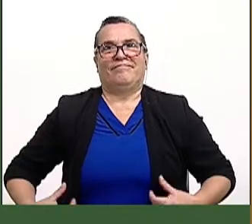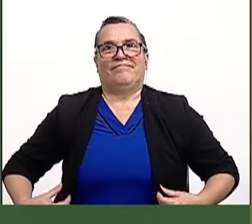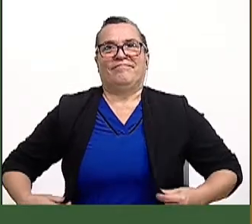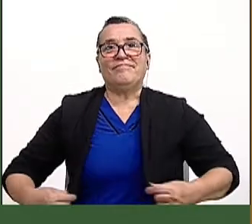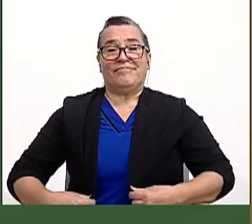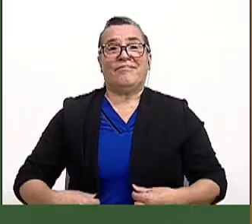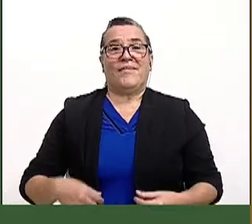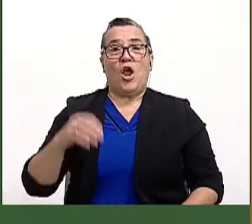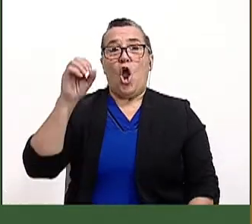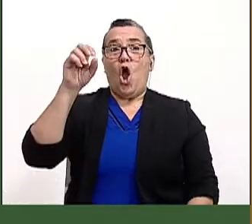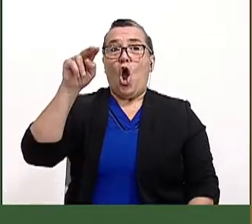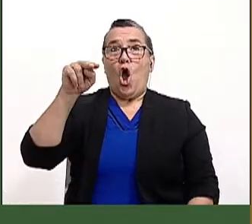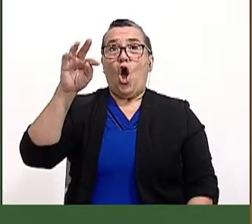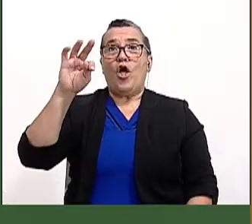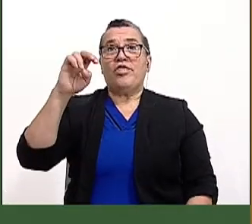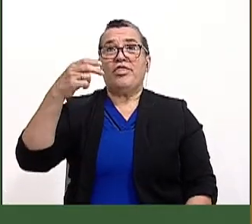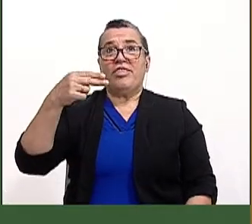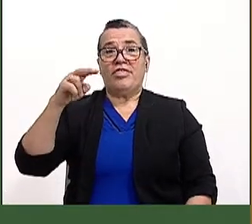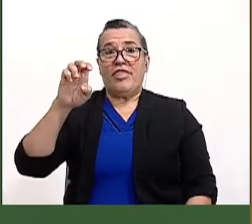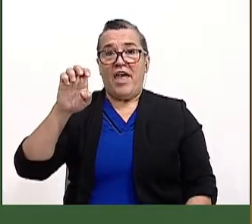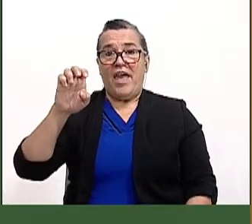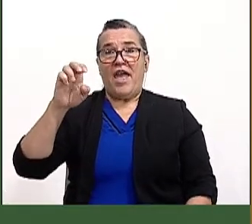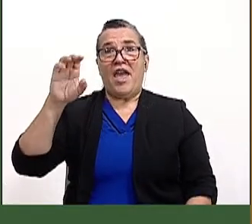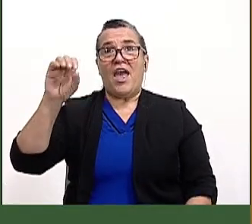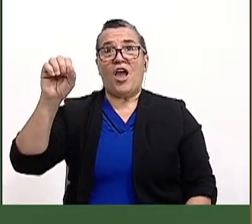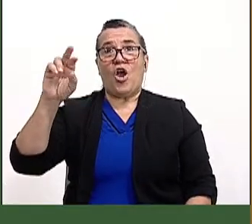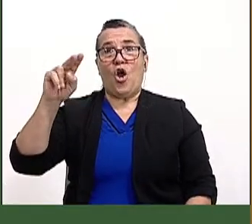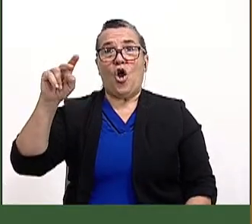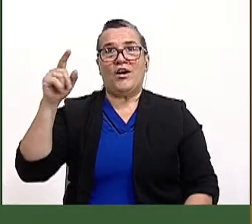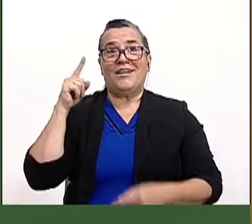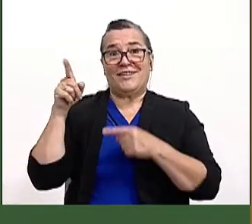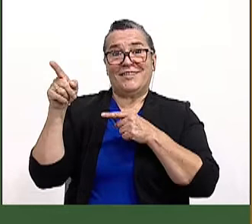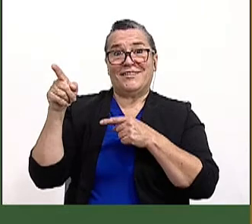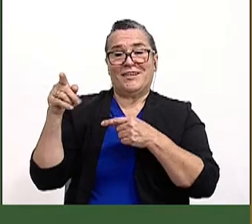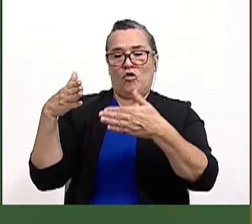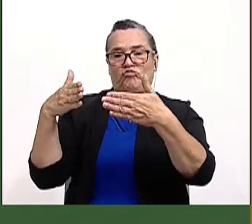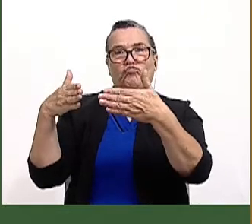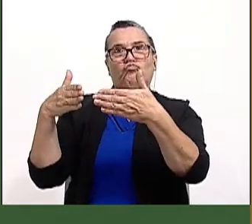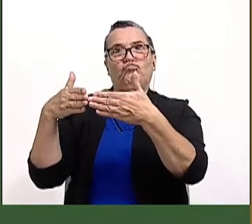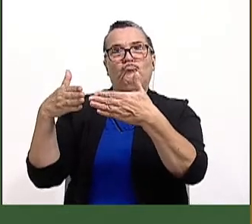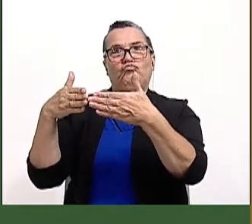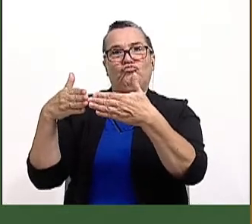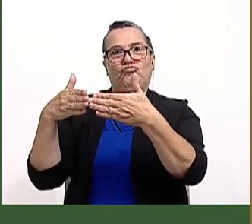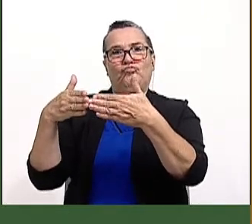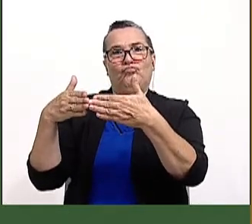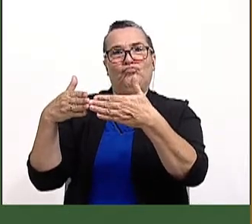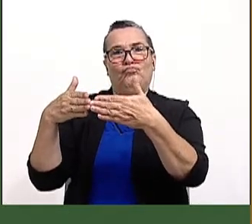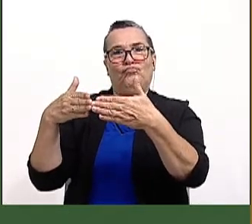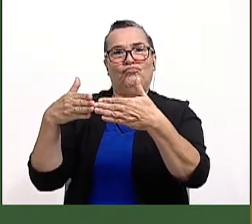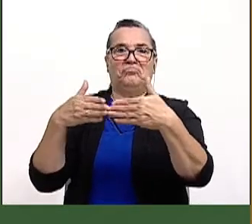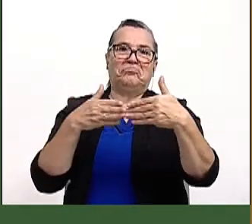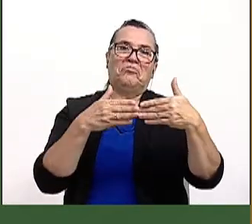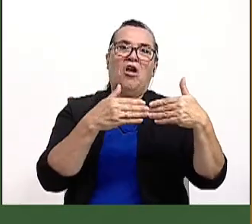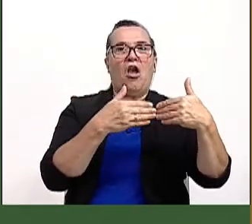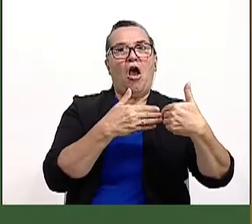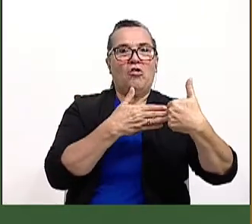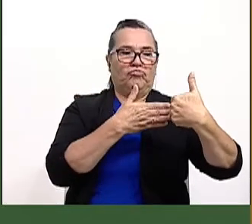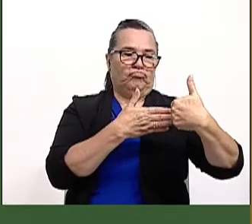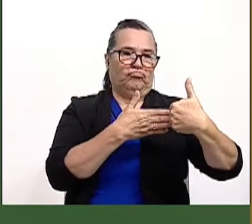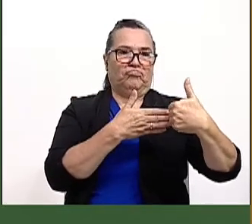Well, on the corner, as you can see, there is an arrow that is indicating the corner, on the corner.